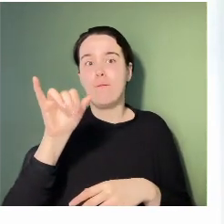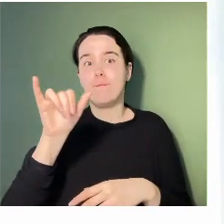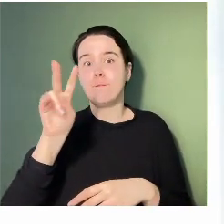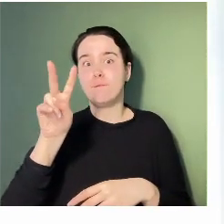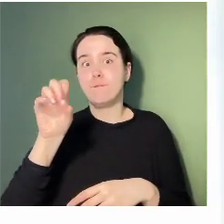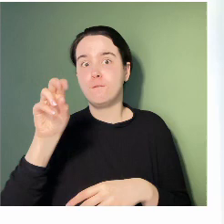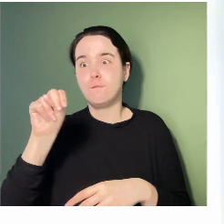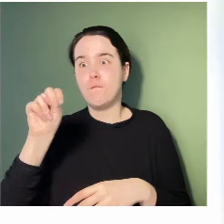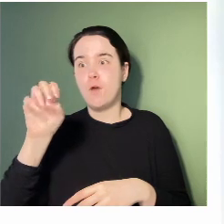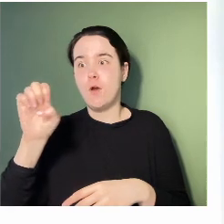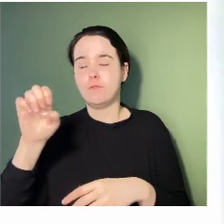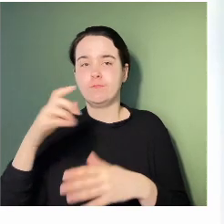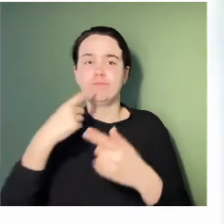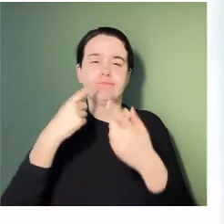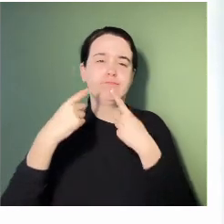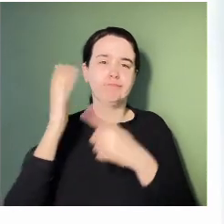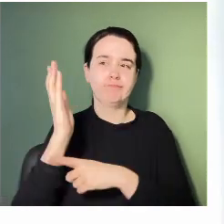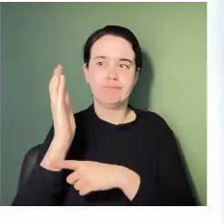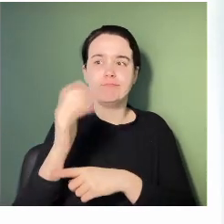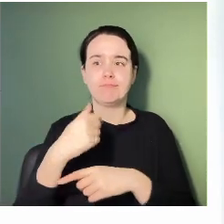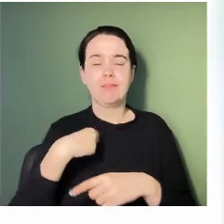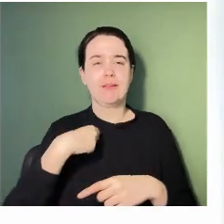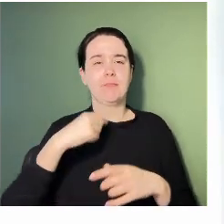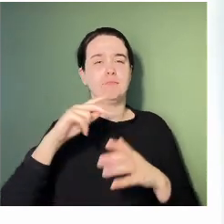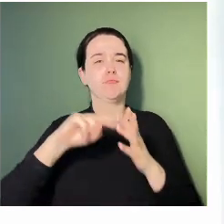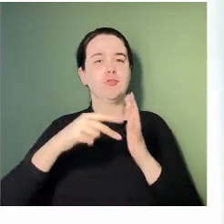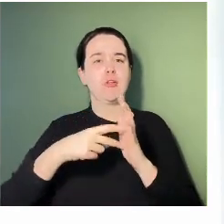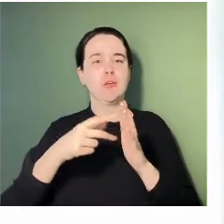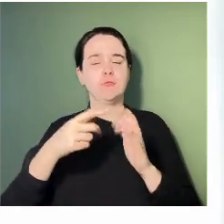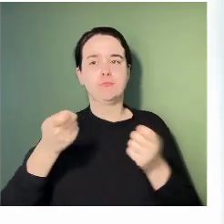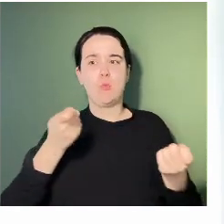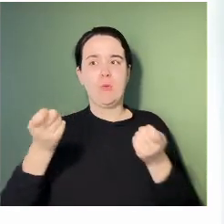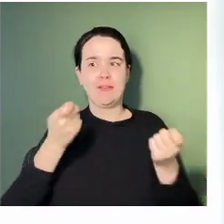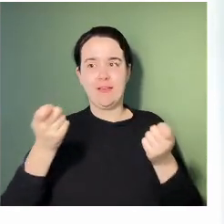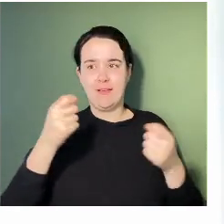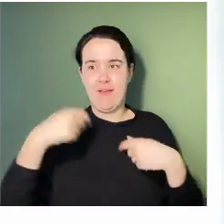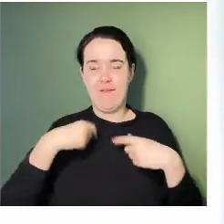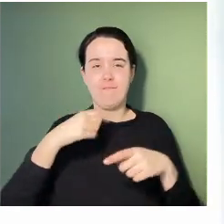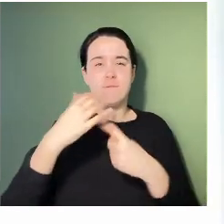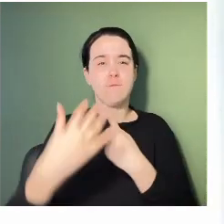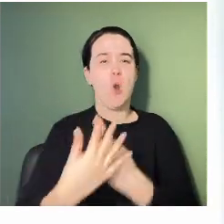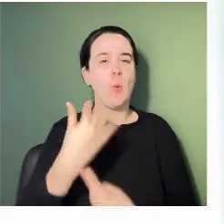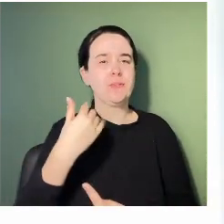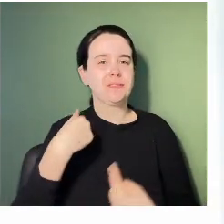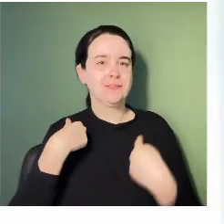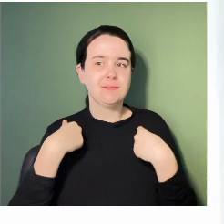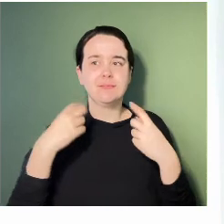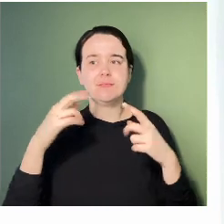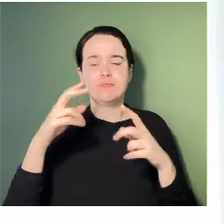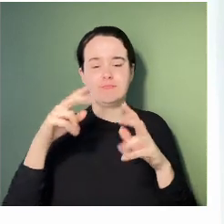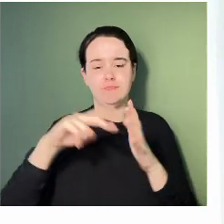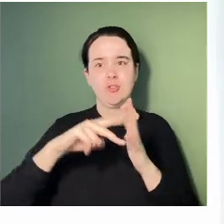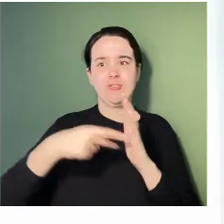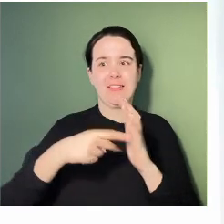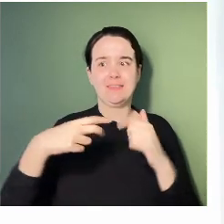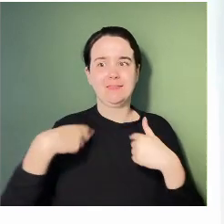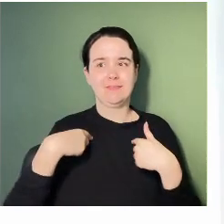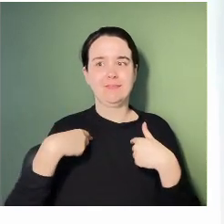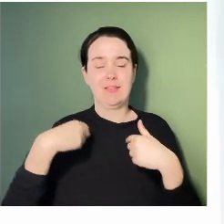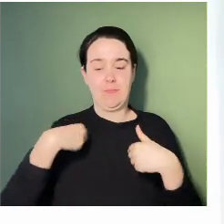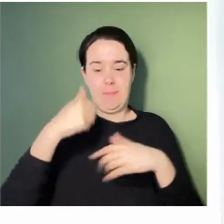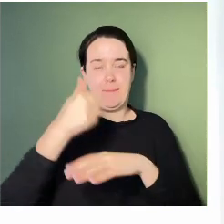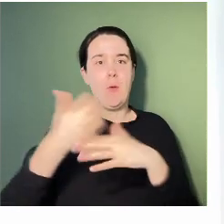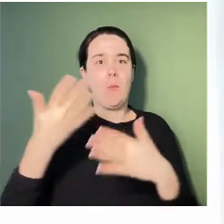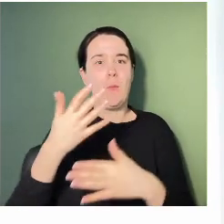Yes, I'm the project coordinator for the Influence Industry Project at Tactical Tech, which is a nonprofit organization headquartered in